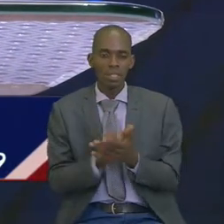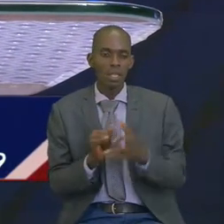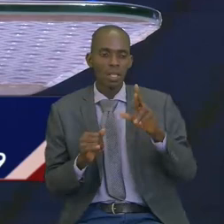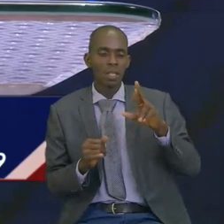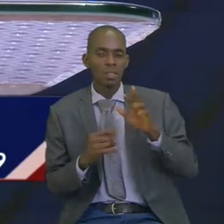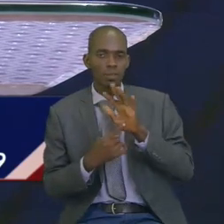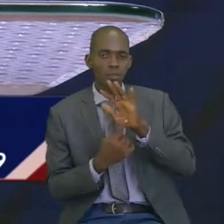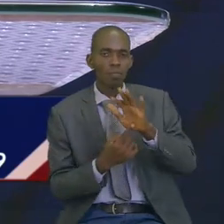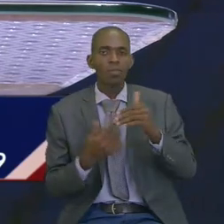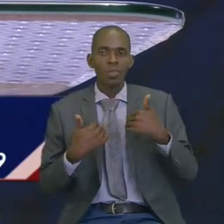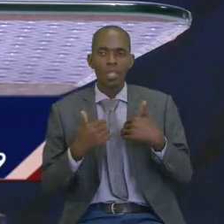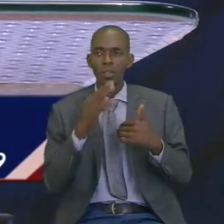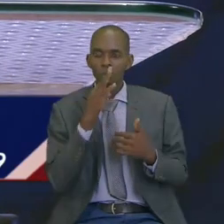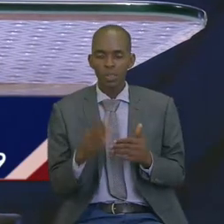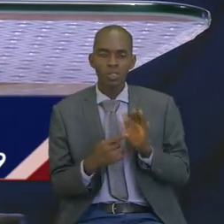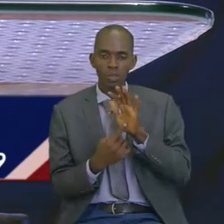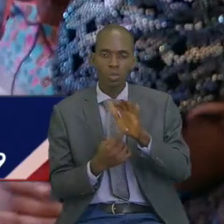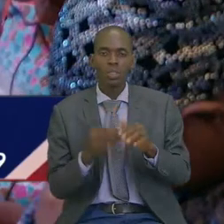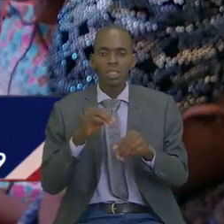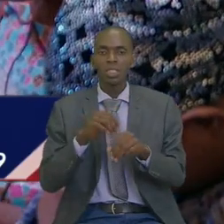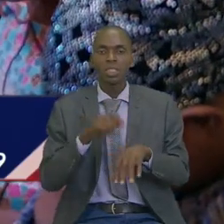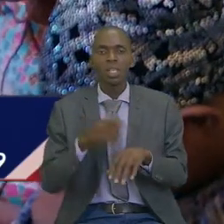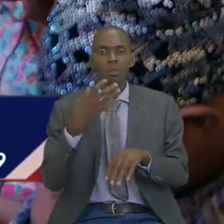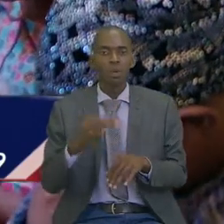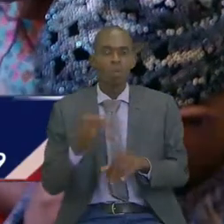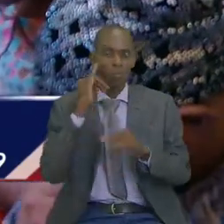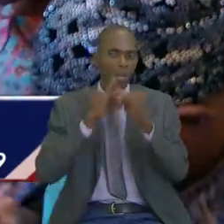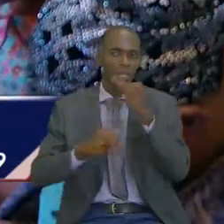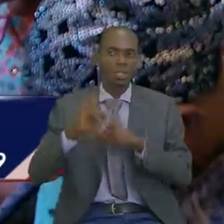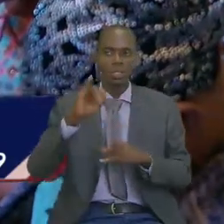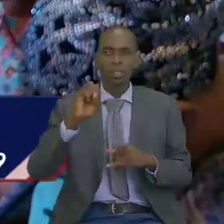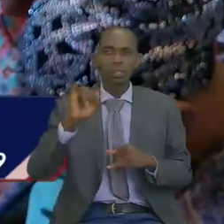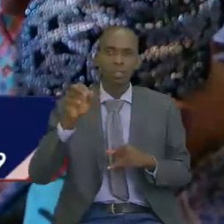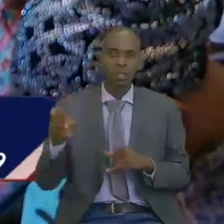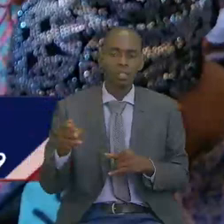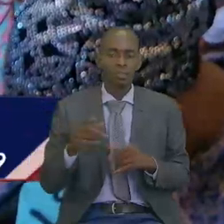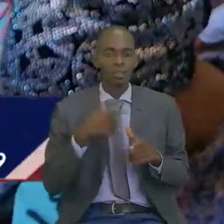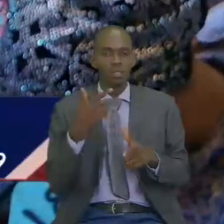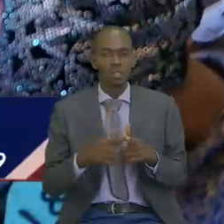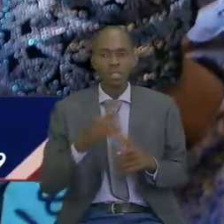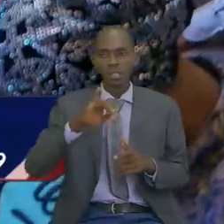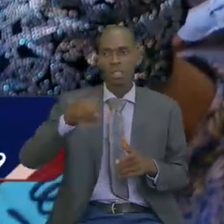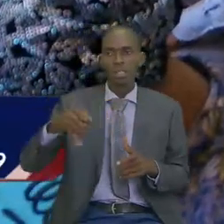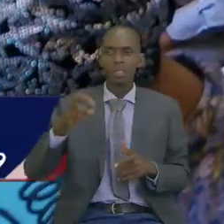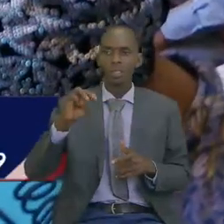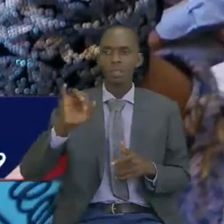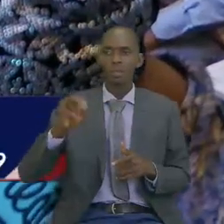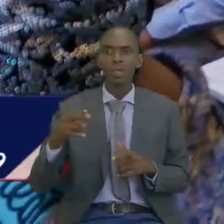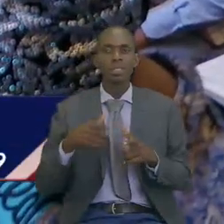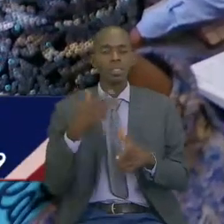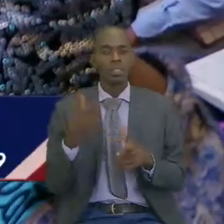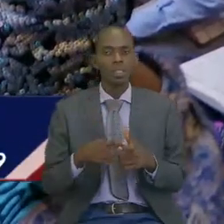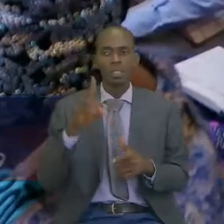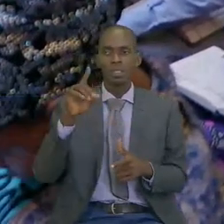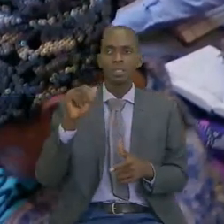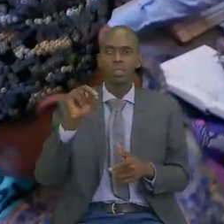revealed from the time of Isaiah, and then Jeremiah, and then Daniel. And with one voice and